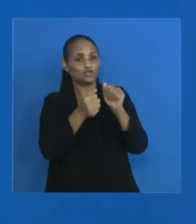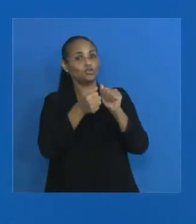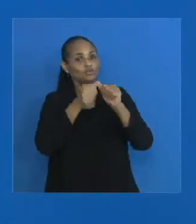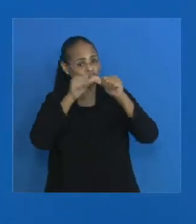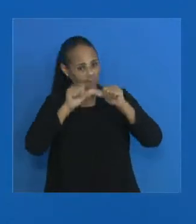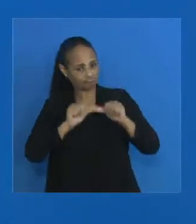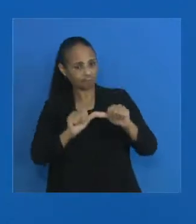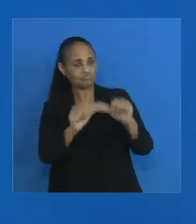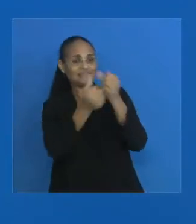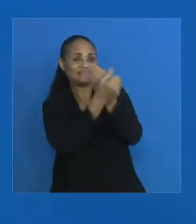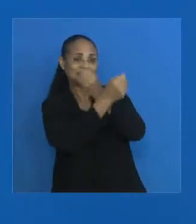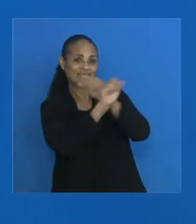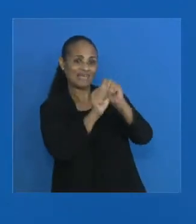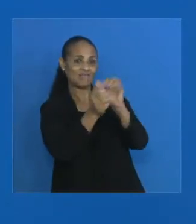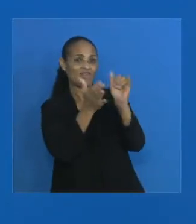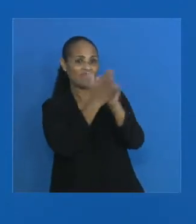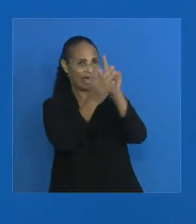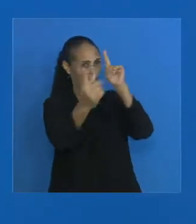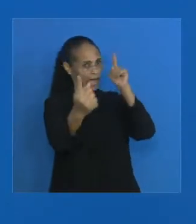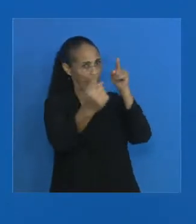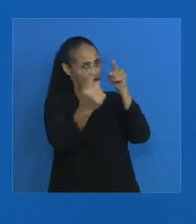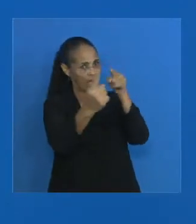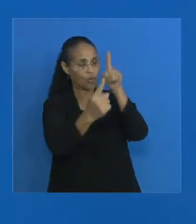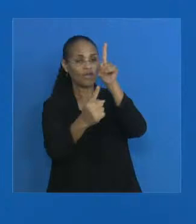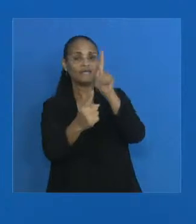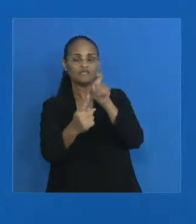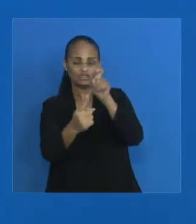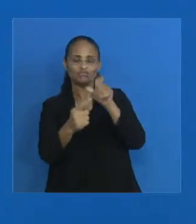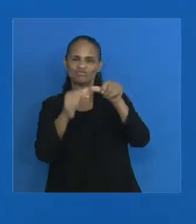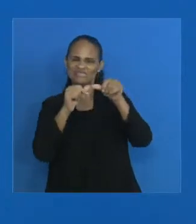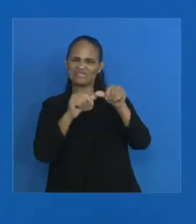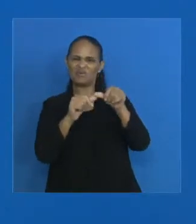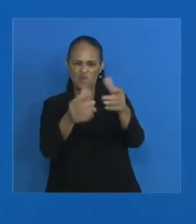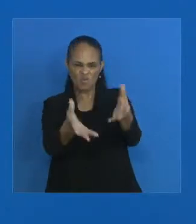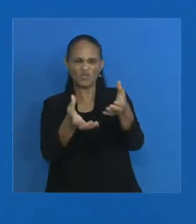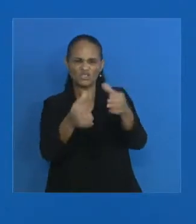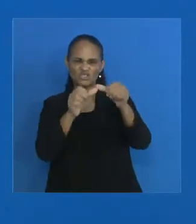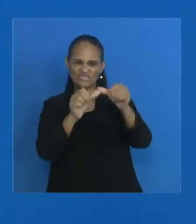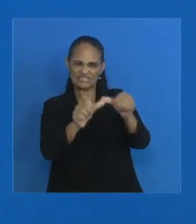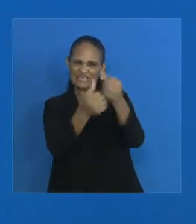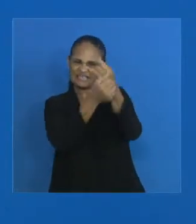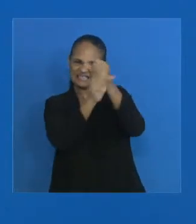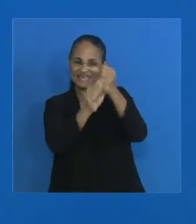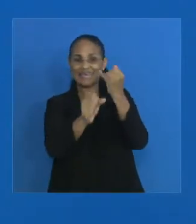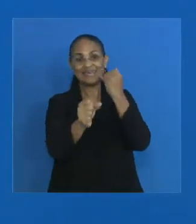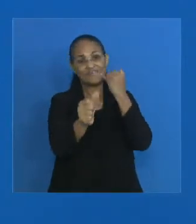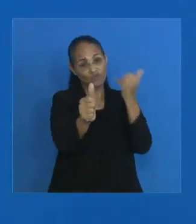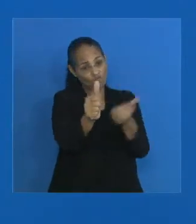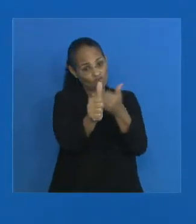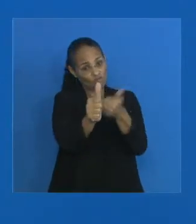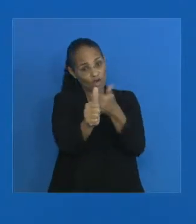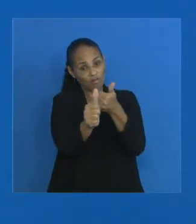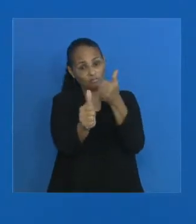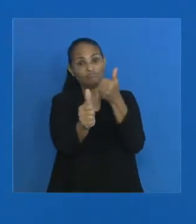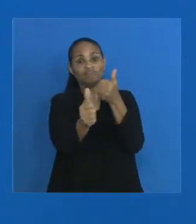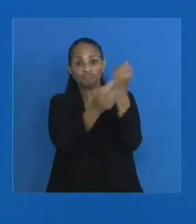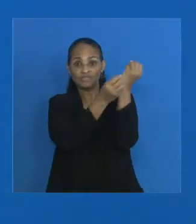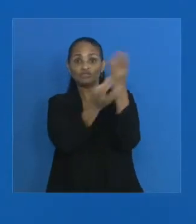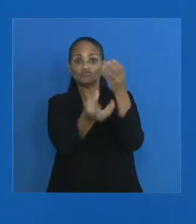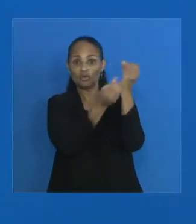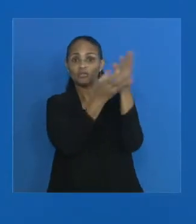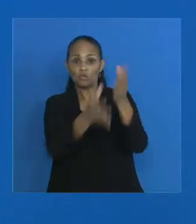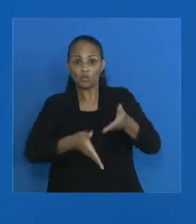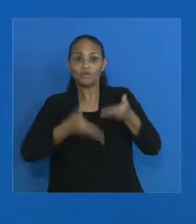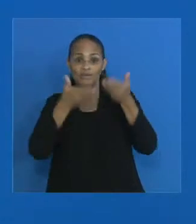safe. That is the objective. We need you to stay safe. We want you to stay safe. And if you follow the instructions that we provide for you